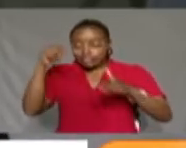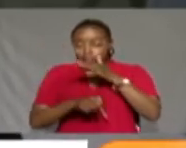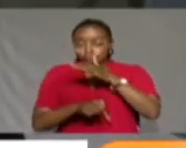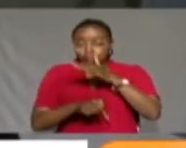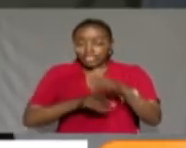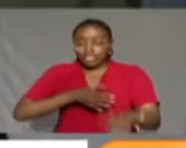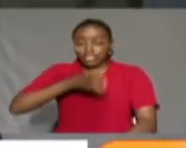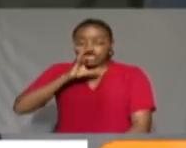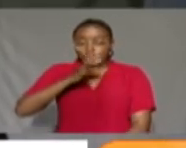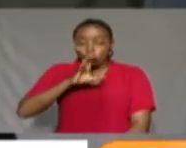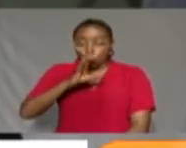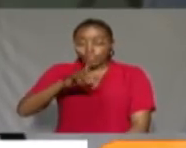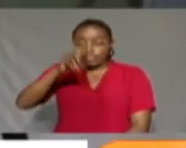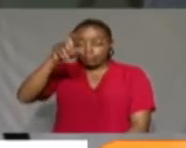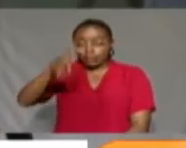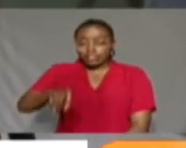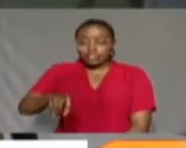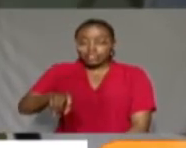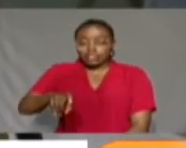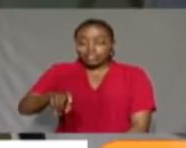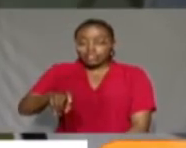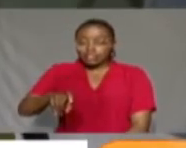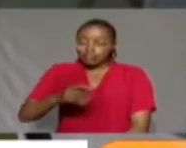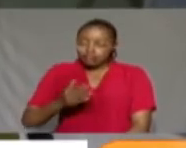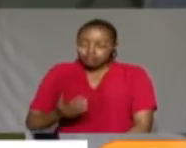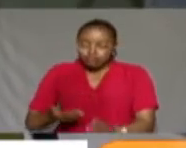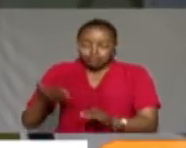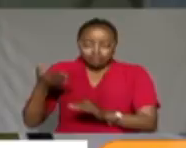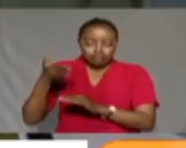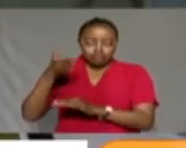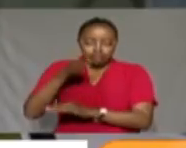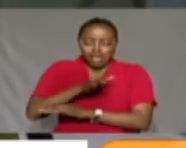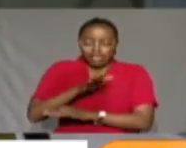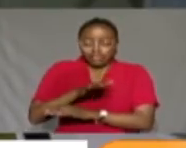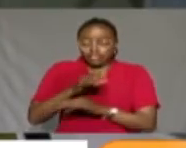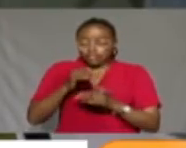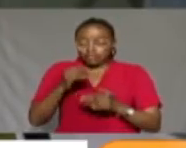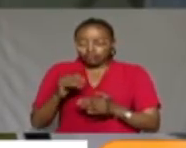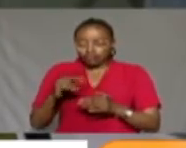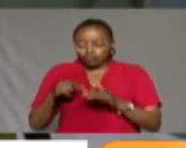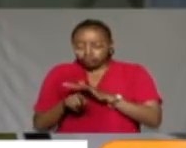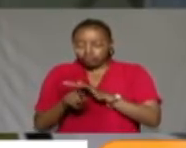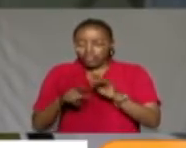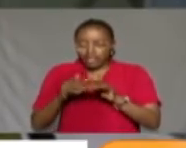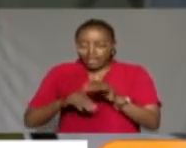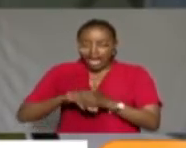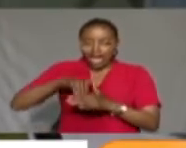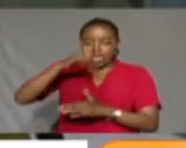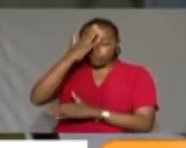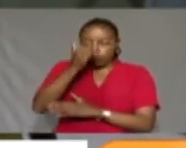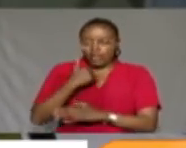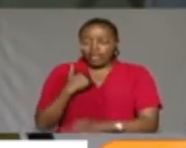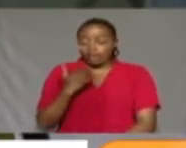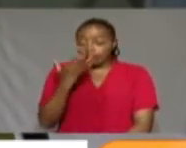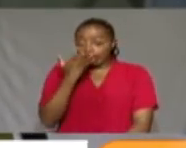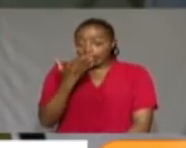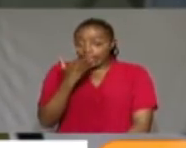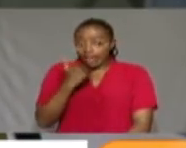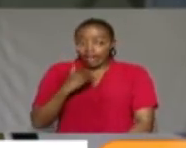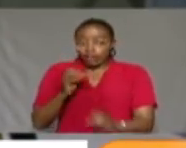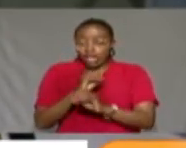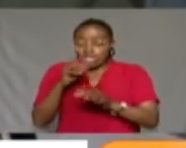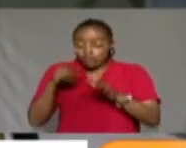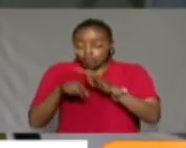the water, they have to resurface in stages so that they don't get the decompression sickness. What happens is if you resurface too